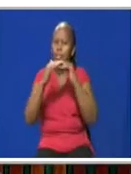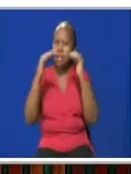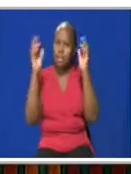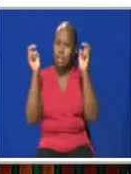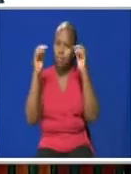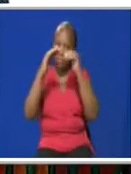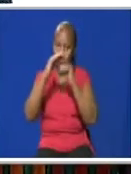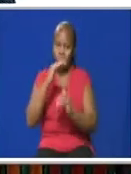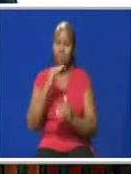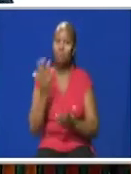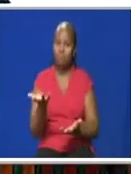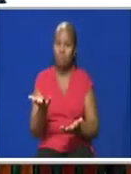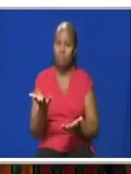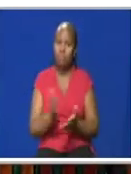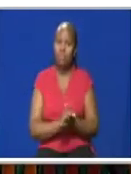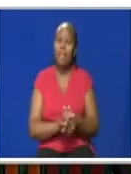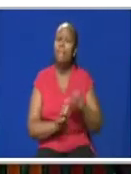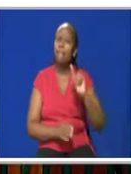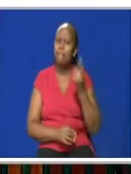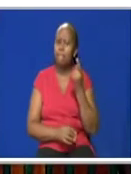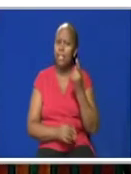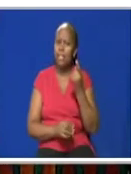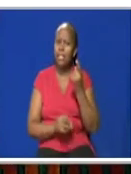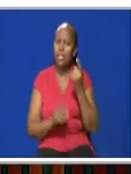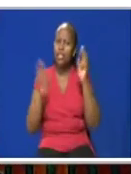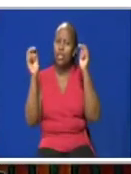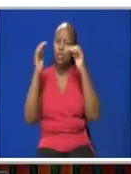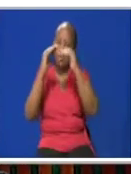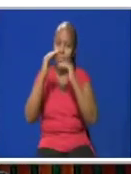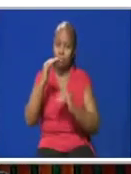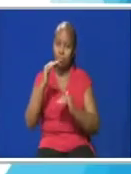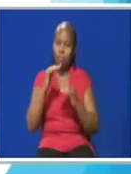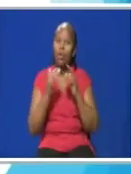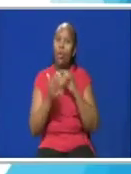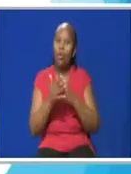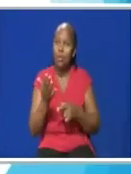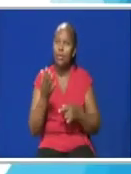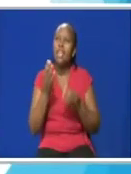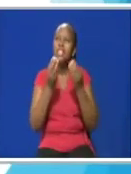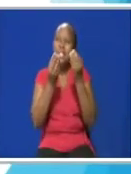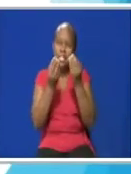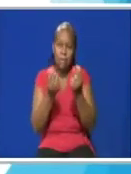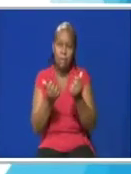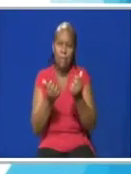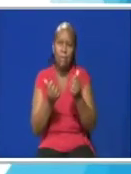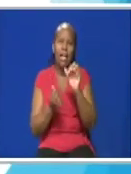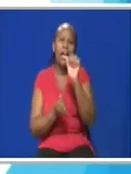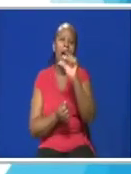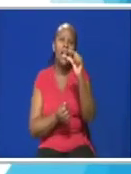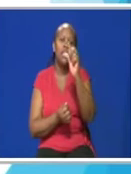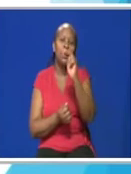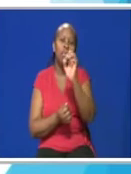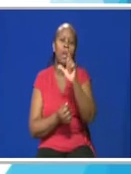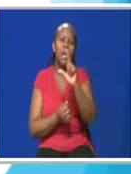in algebra. The first subtopic in algebra is simplifying algebraic